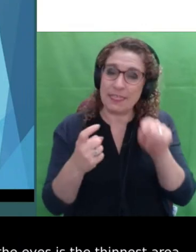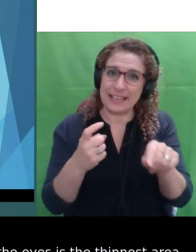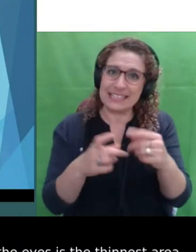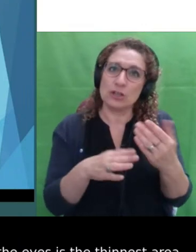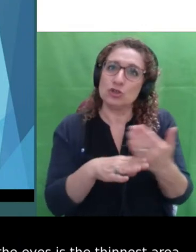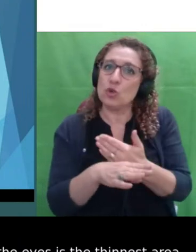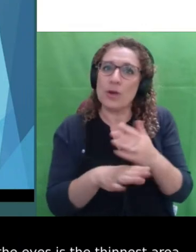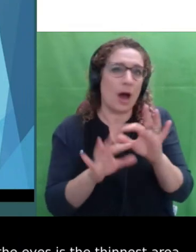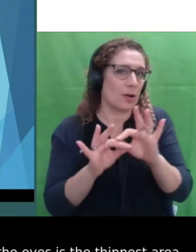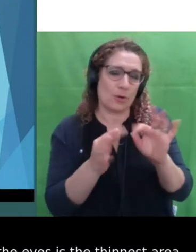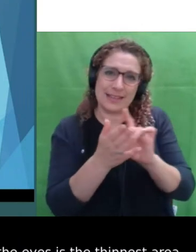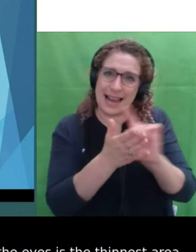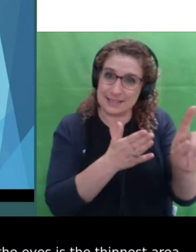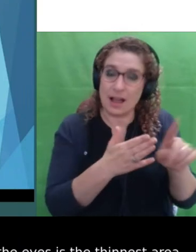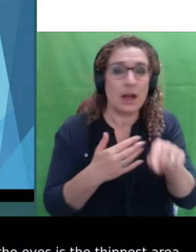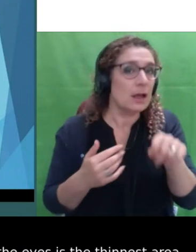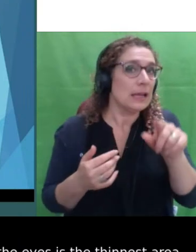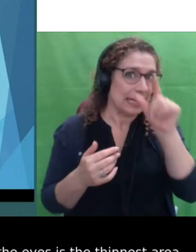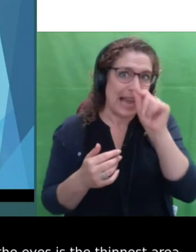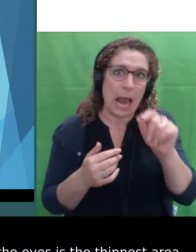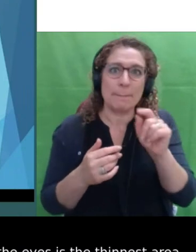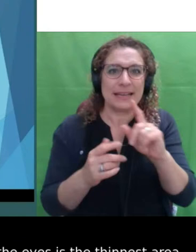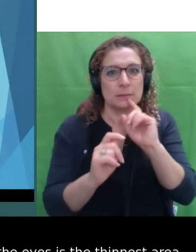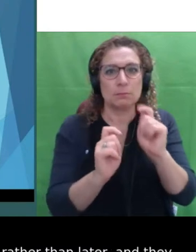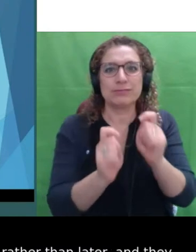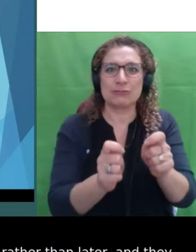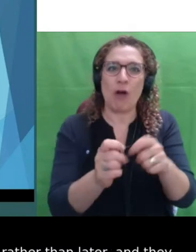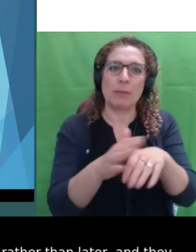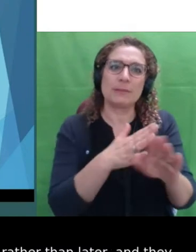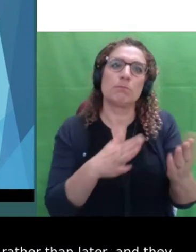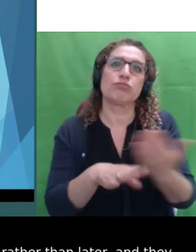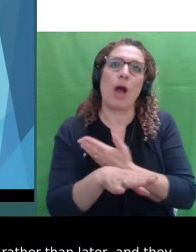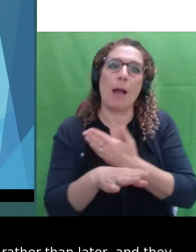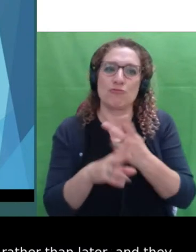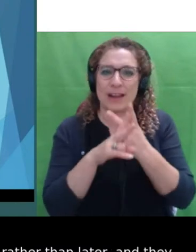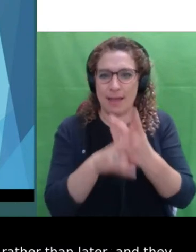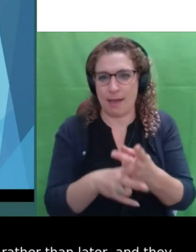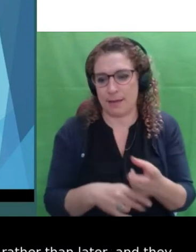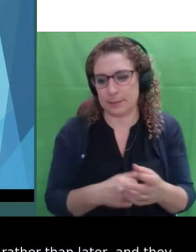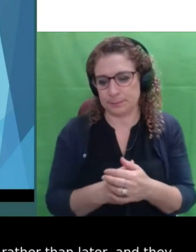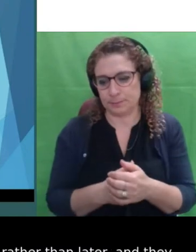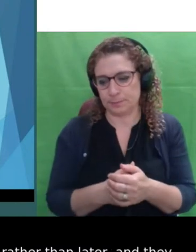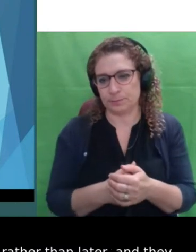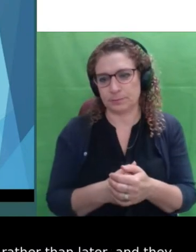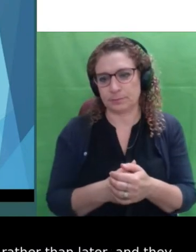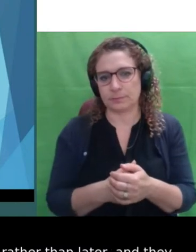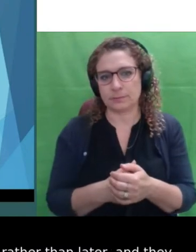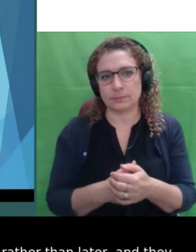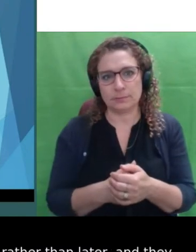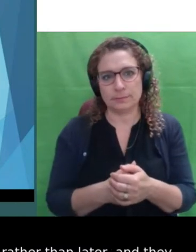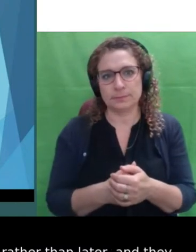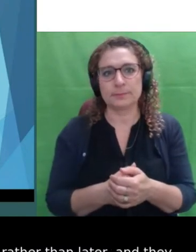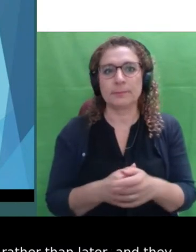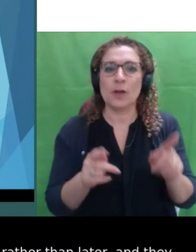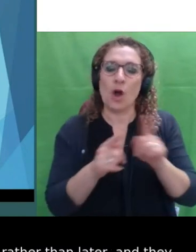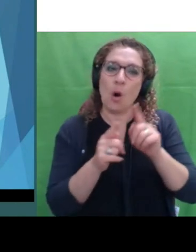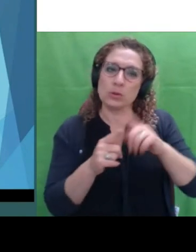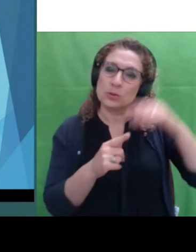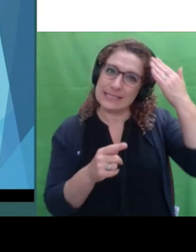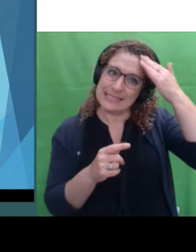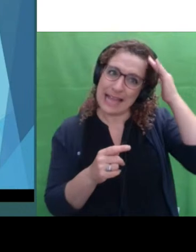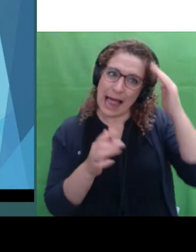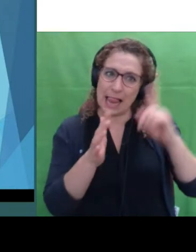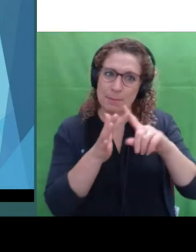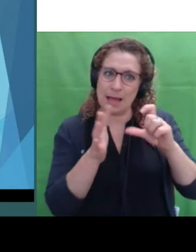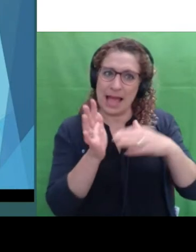later and they certainly can be prescribed in primary care scalp eczema you've got to think about removing scale before you